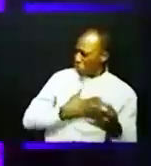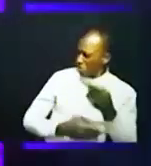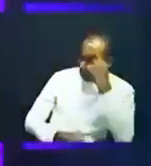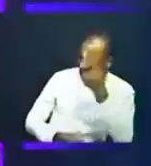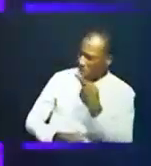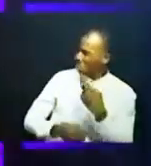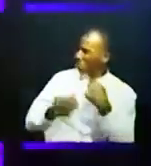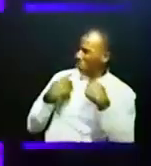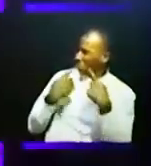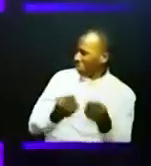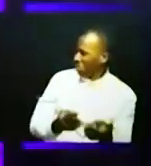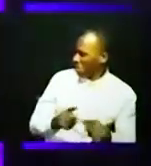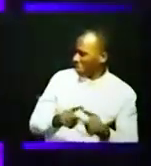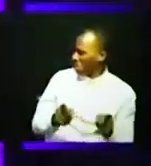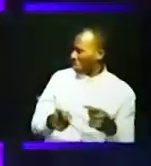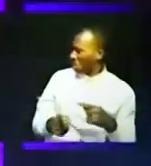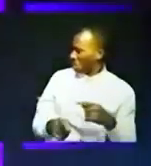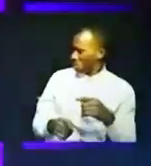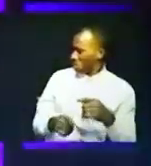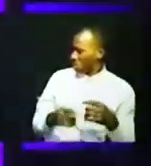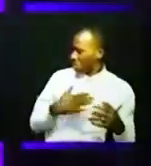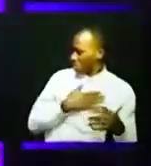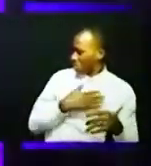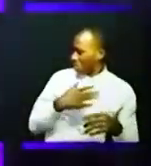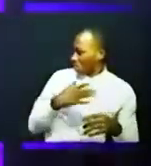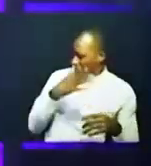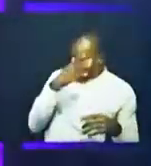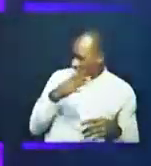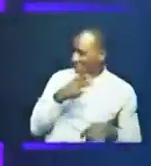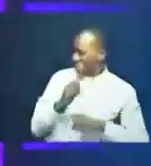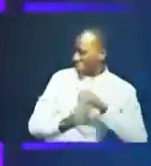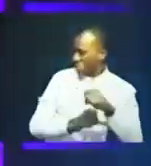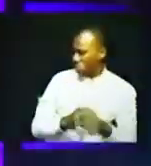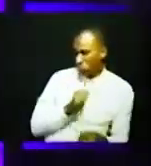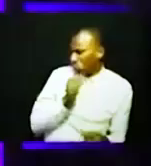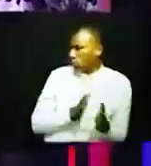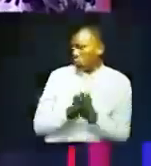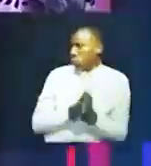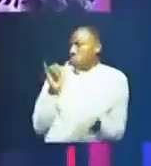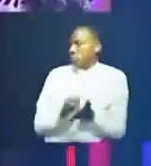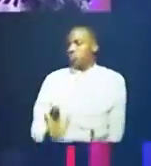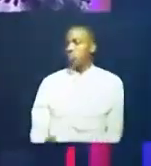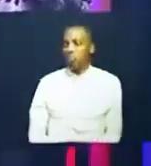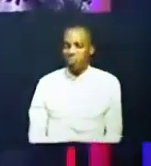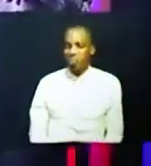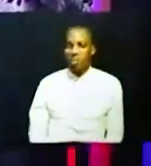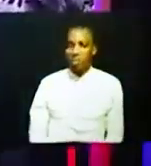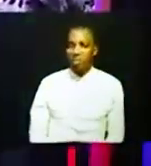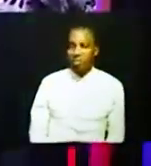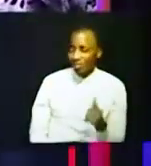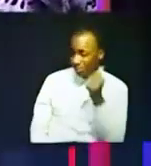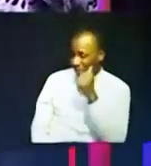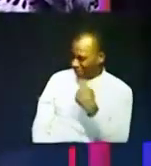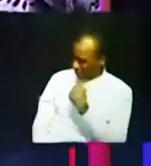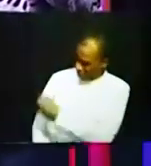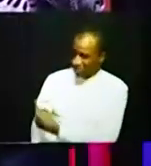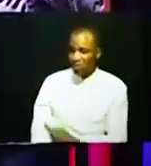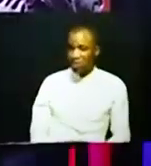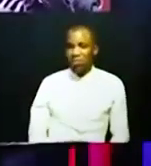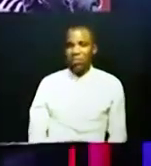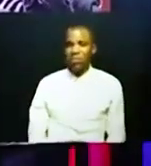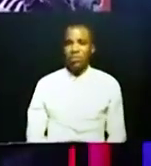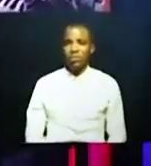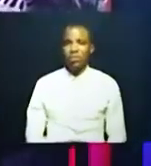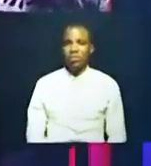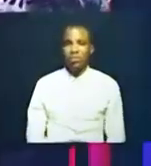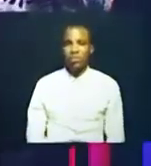and others and we do not like what do we see? Pye, ora yiri pil. Enye si enye fra ho. Anasi enye fra